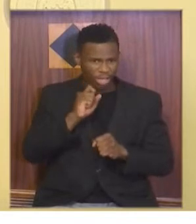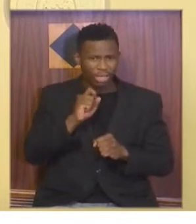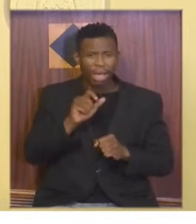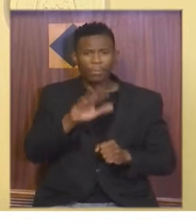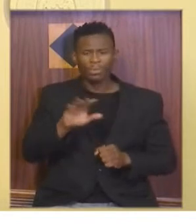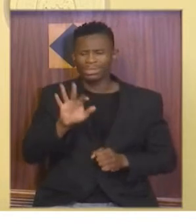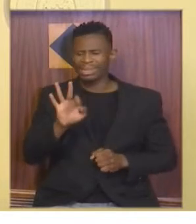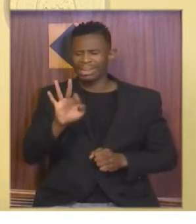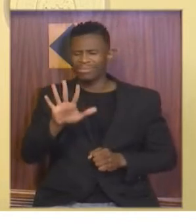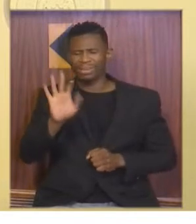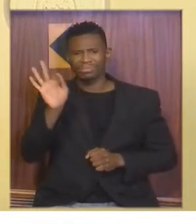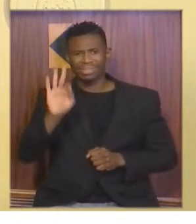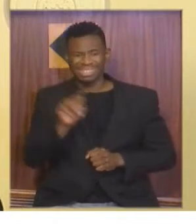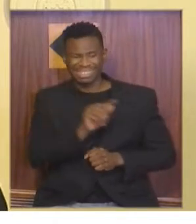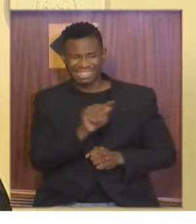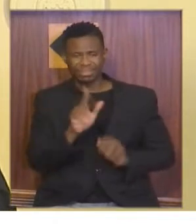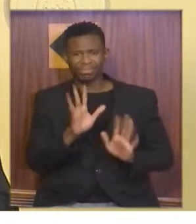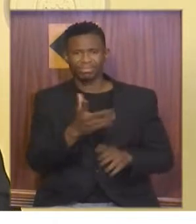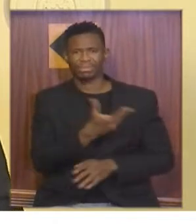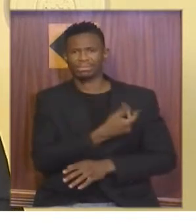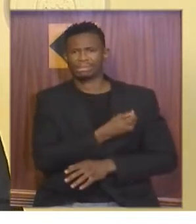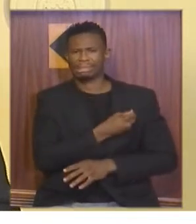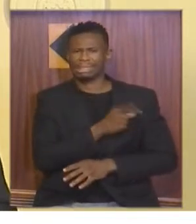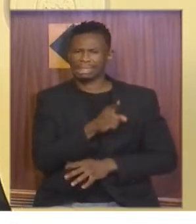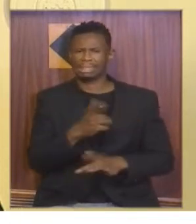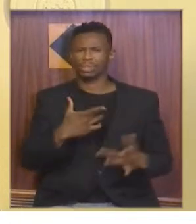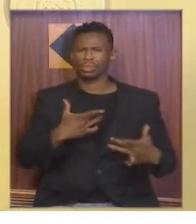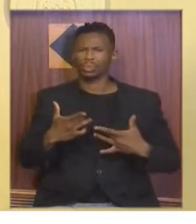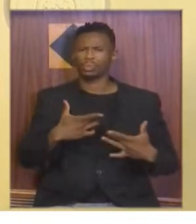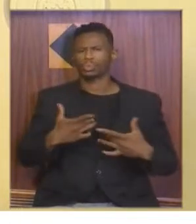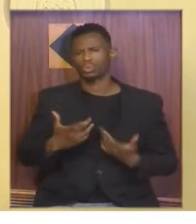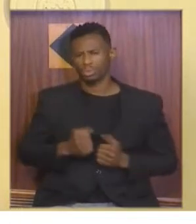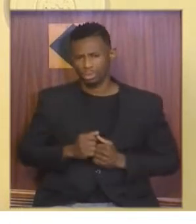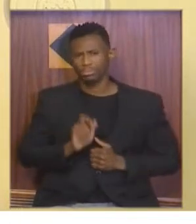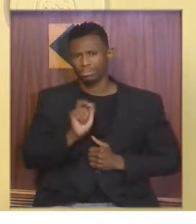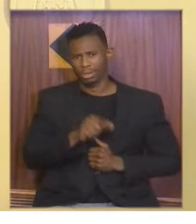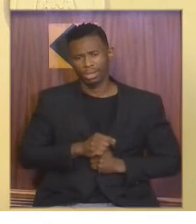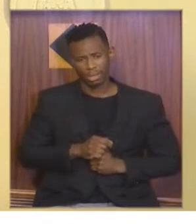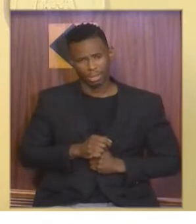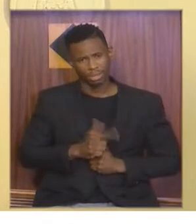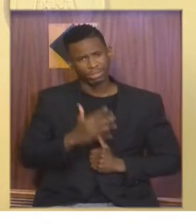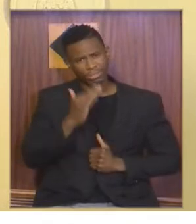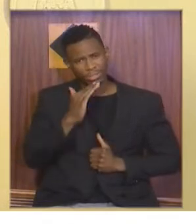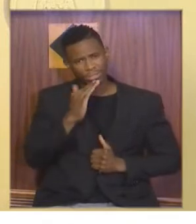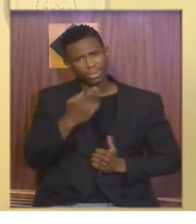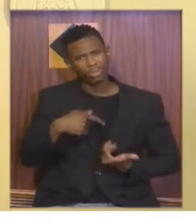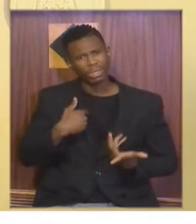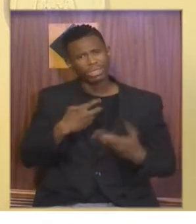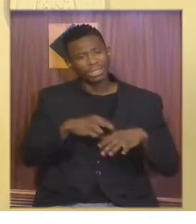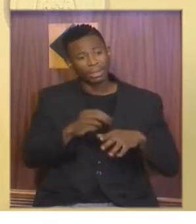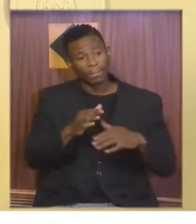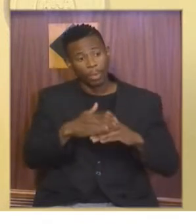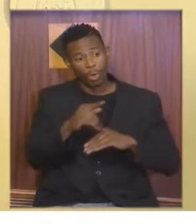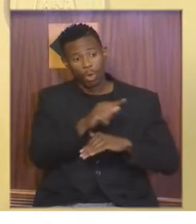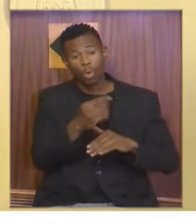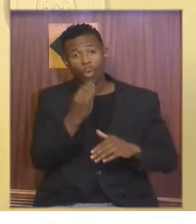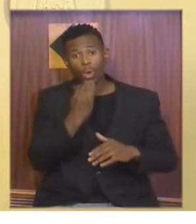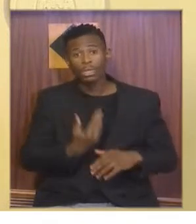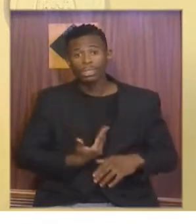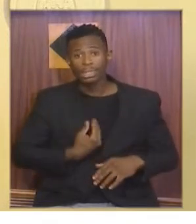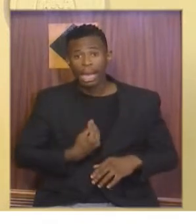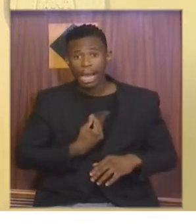is vitally important that we get many more of our people between 18 and 35